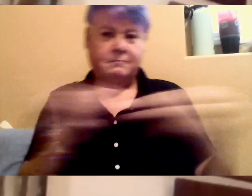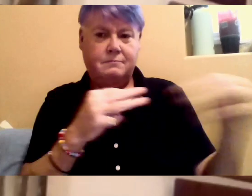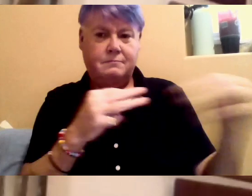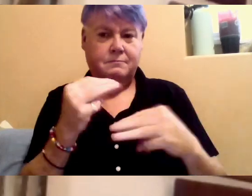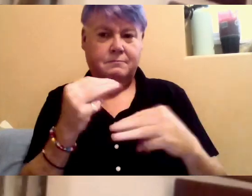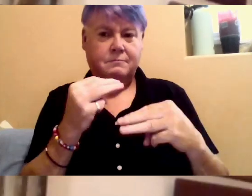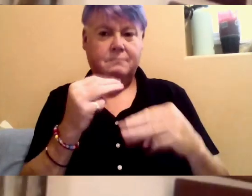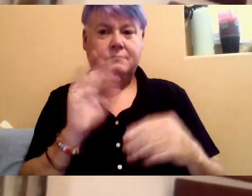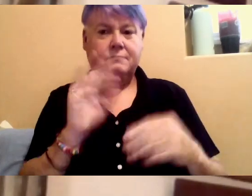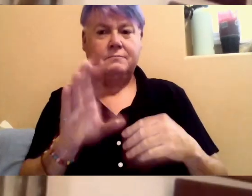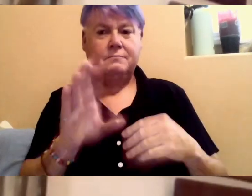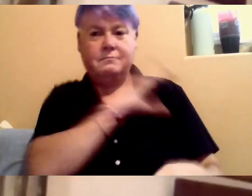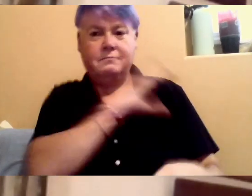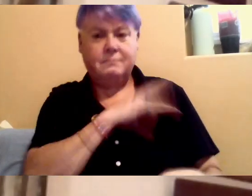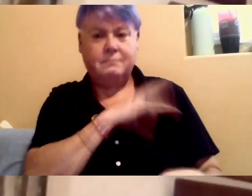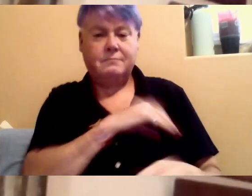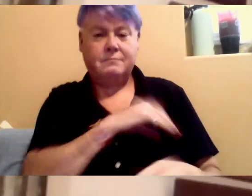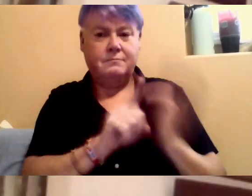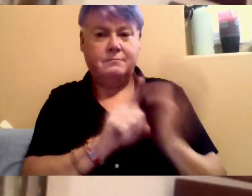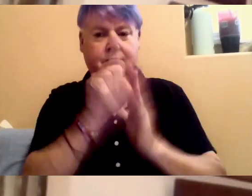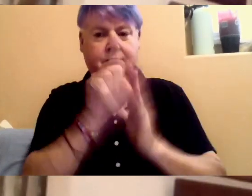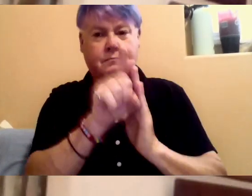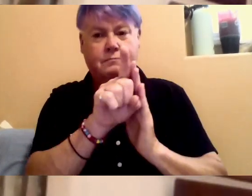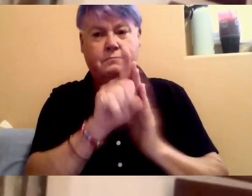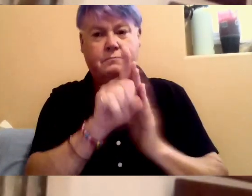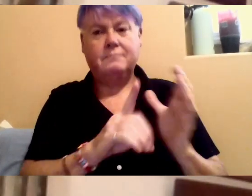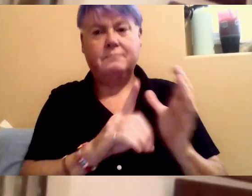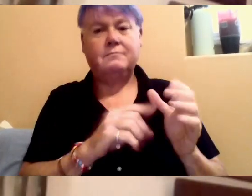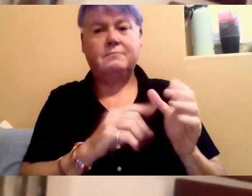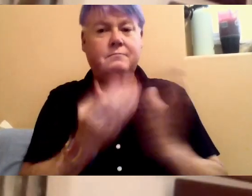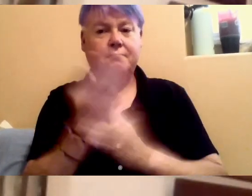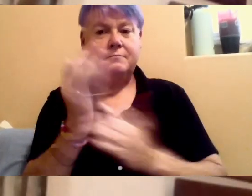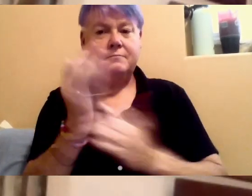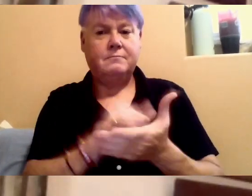her character developed through that.